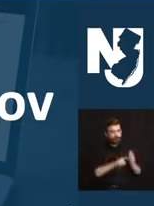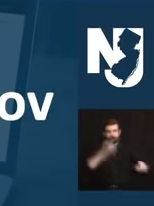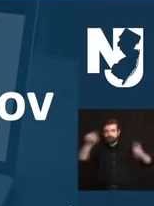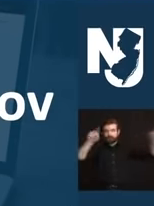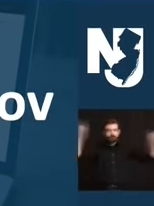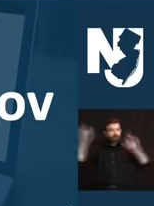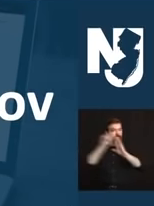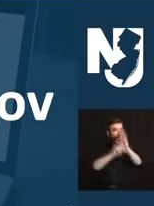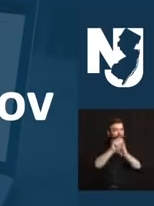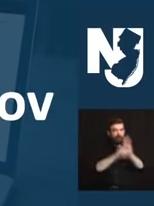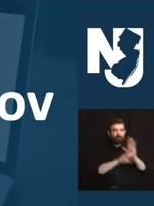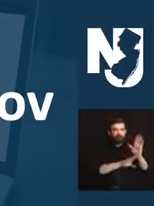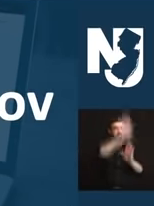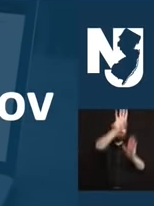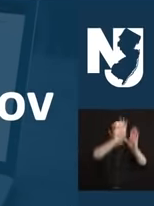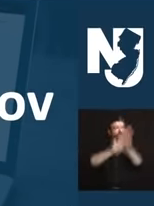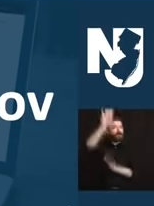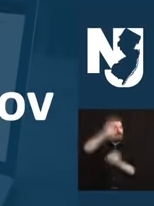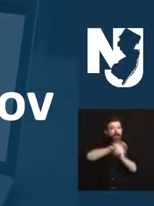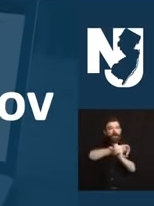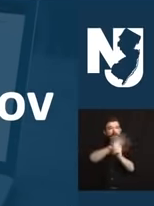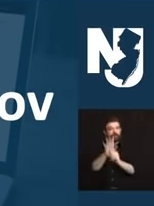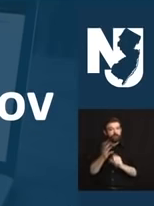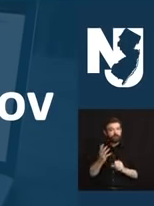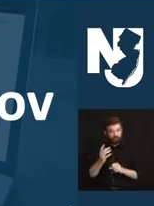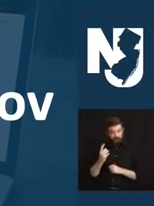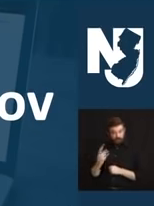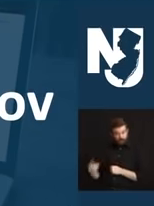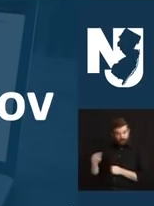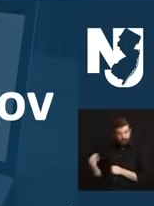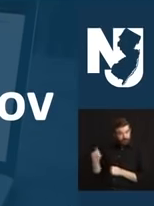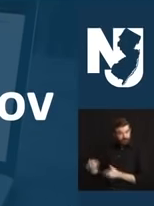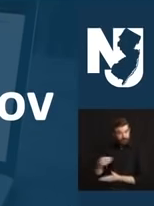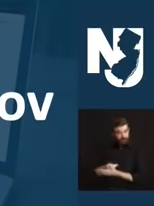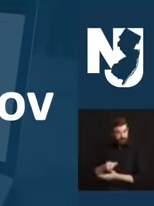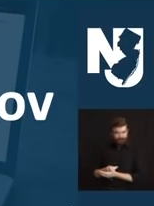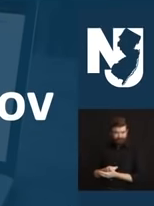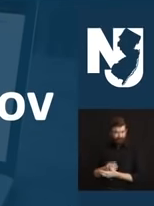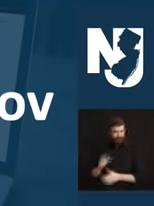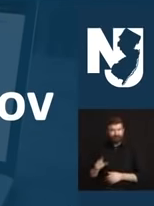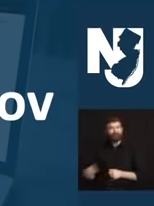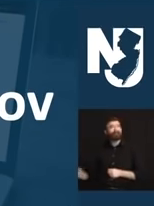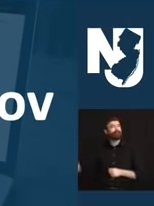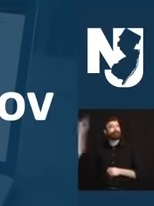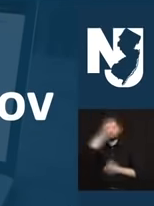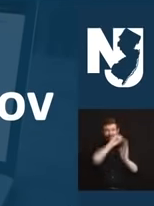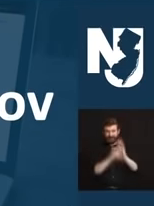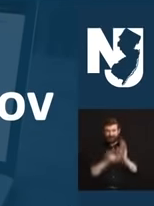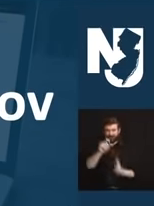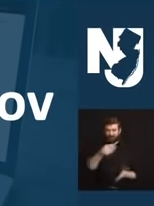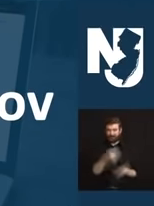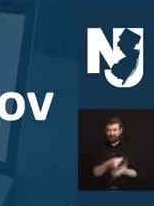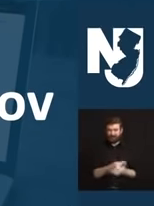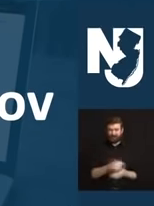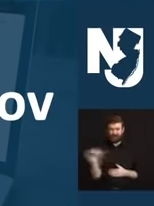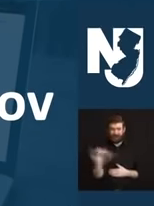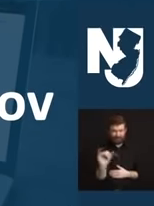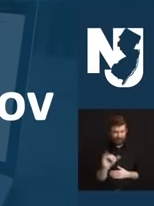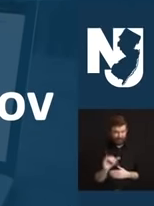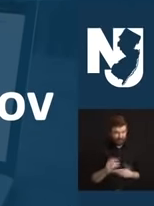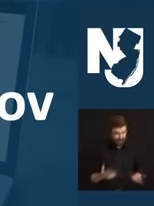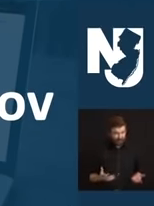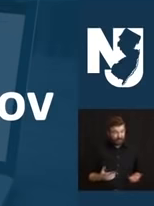to deliver the hundreds of billions of dollars states will need to, one, get through this current emergency as one